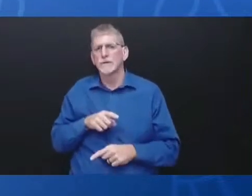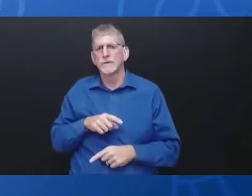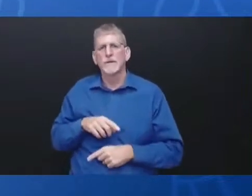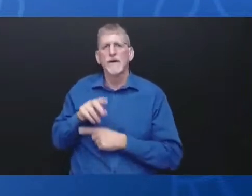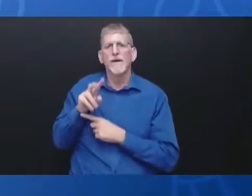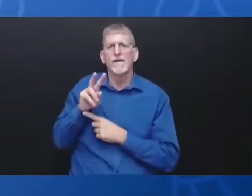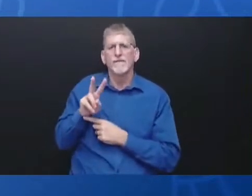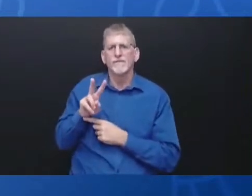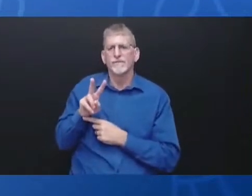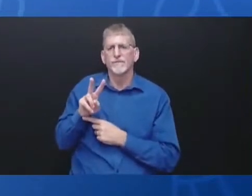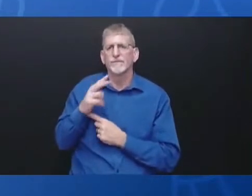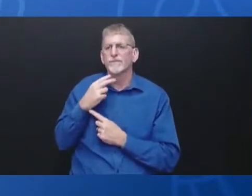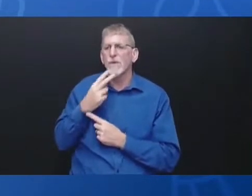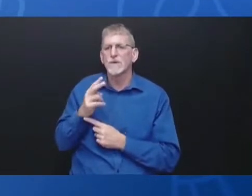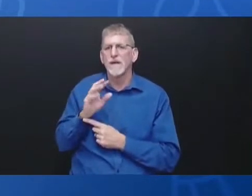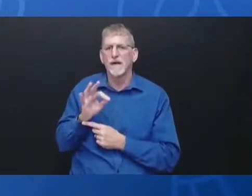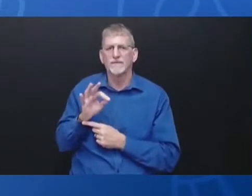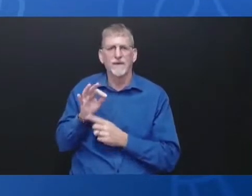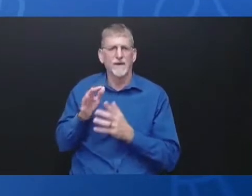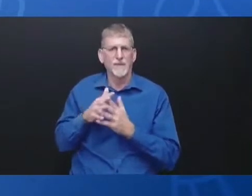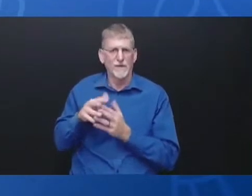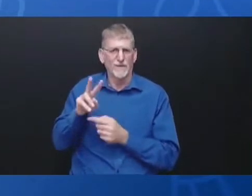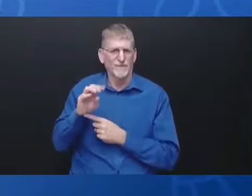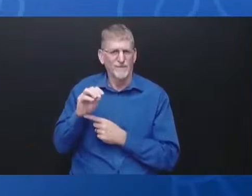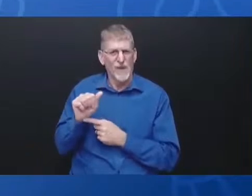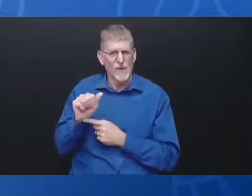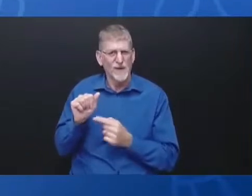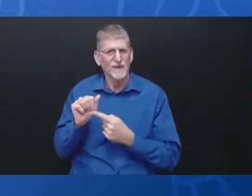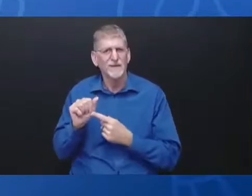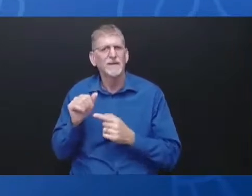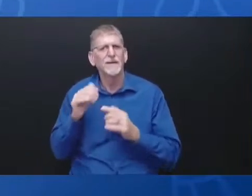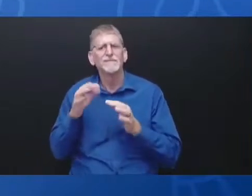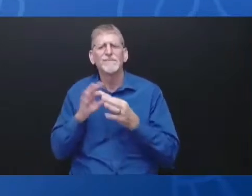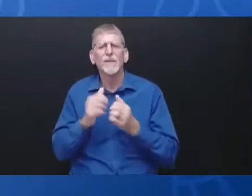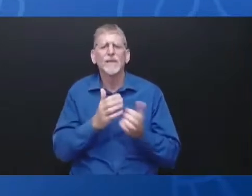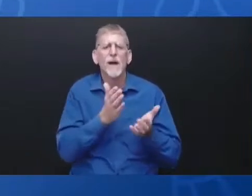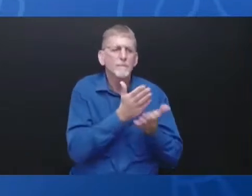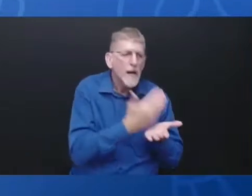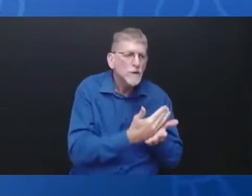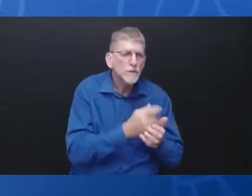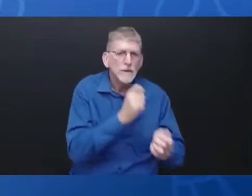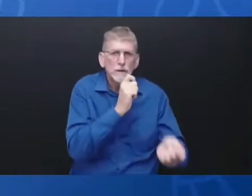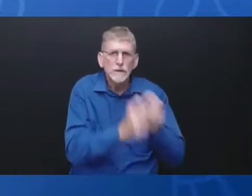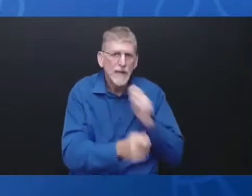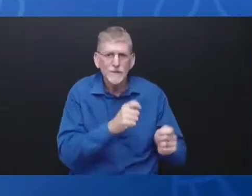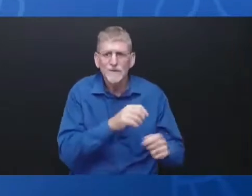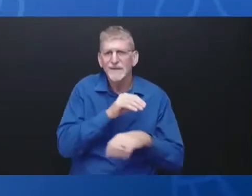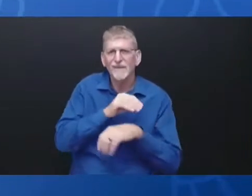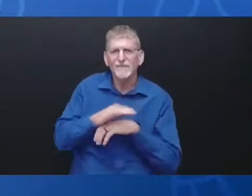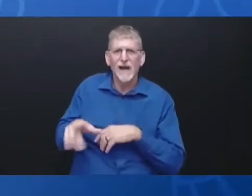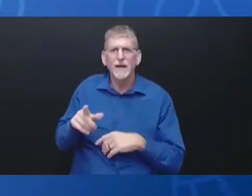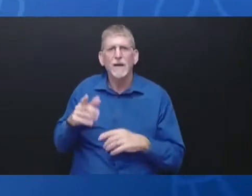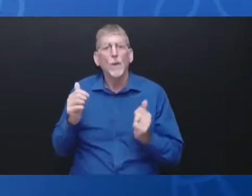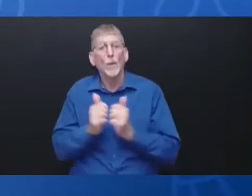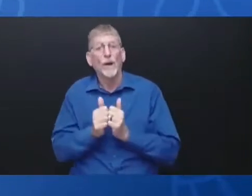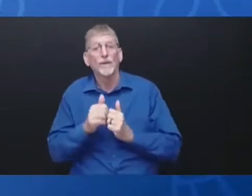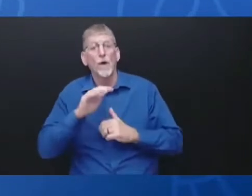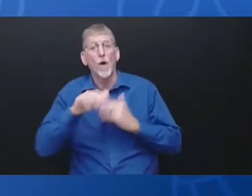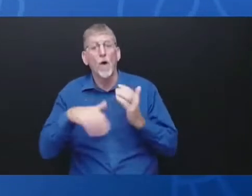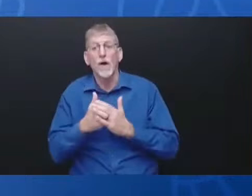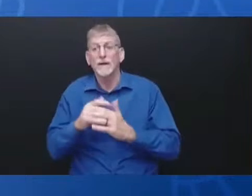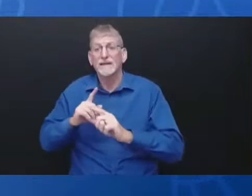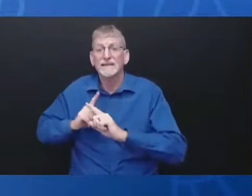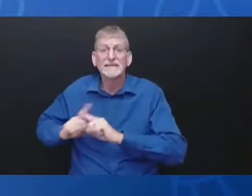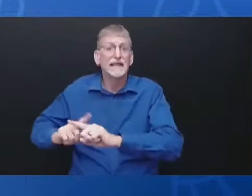some budgetary changes and actions that have been taken. What I can tell you, like with all the aspects that are happening in this shift, is that it's a